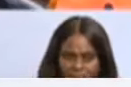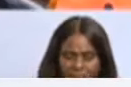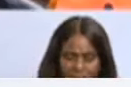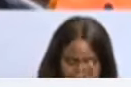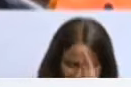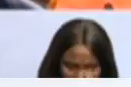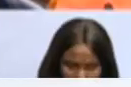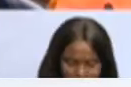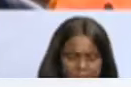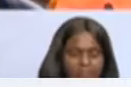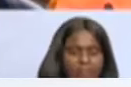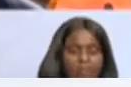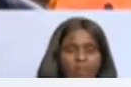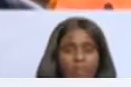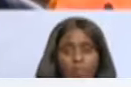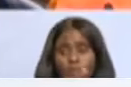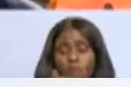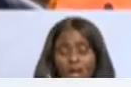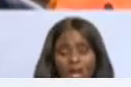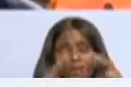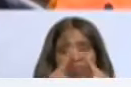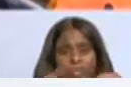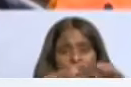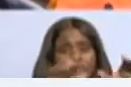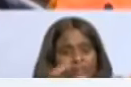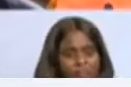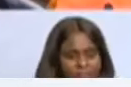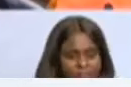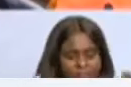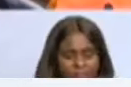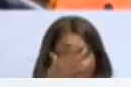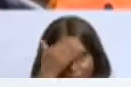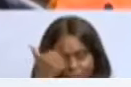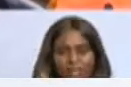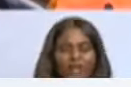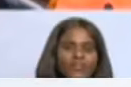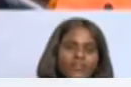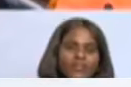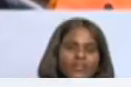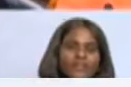who occupy rural constituencies, you are not forgotten. Please